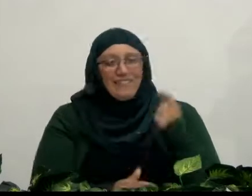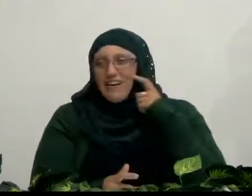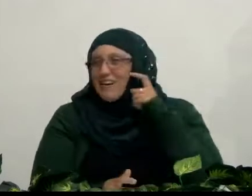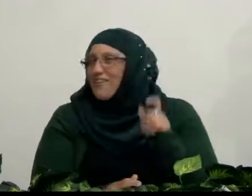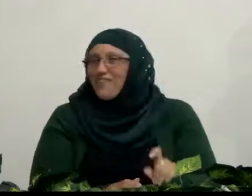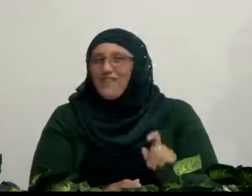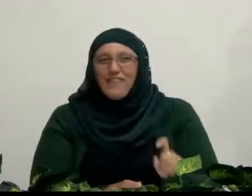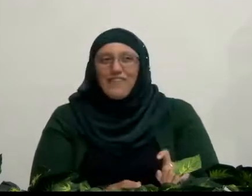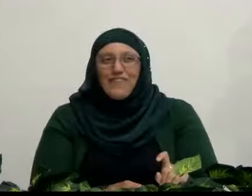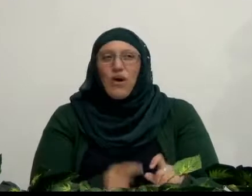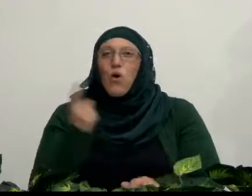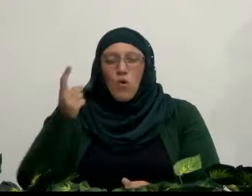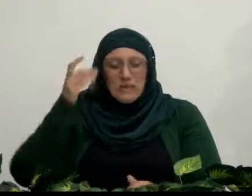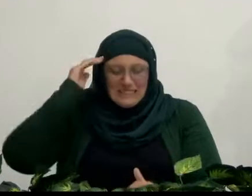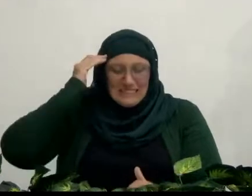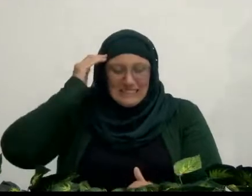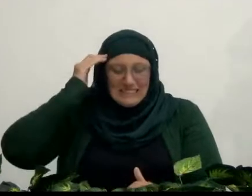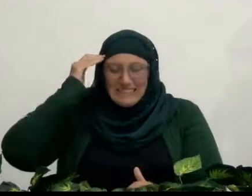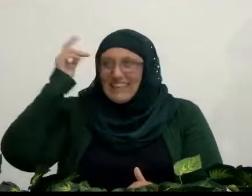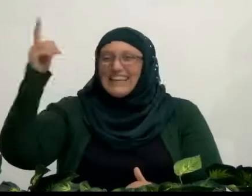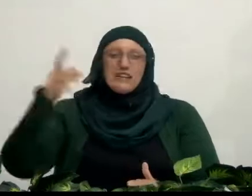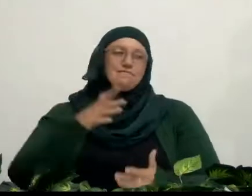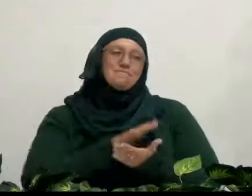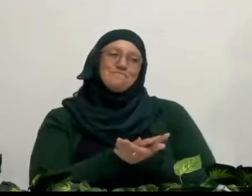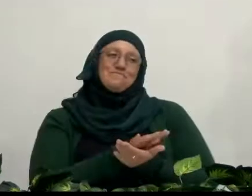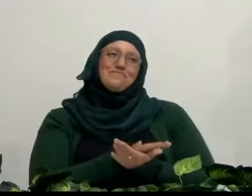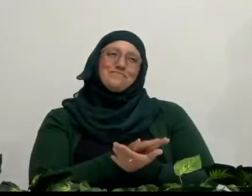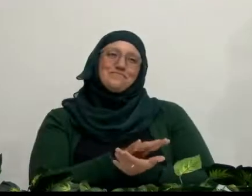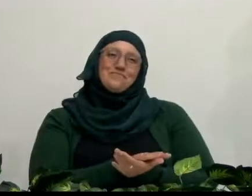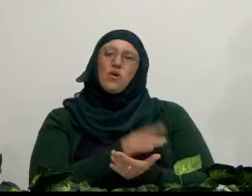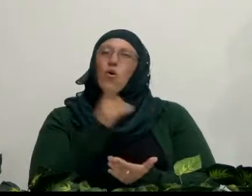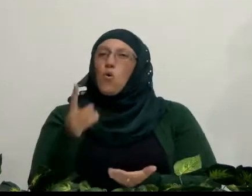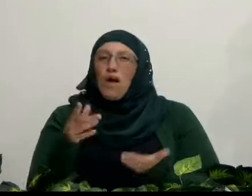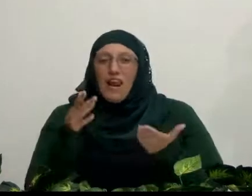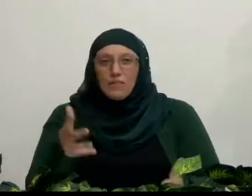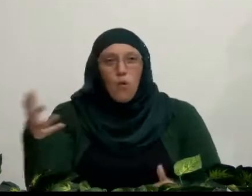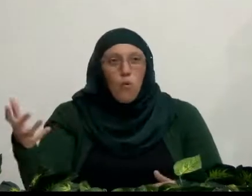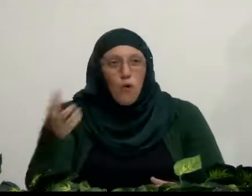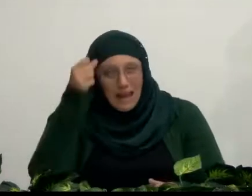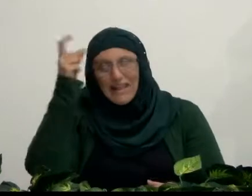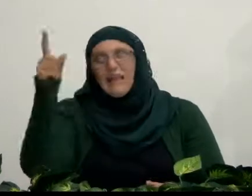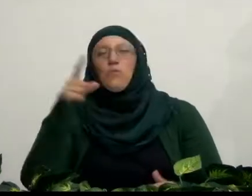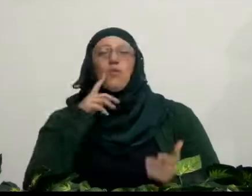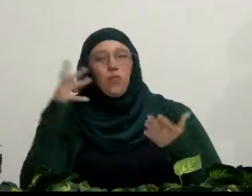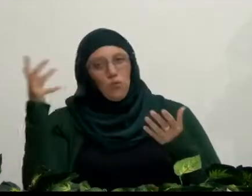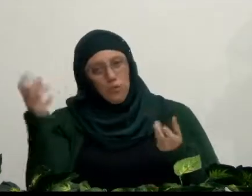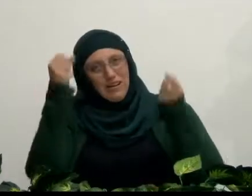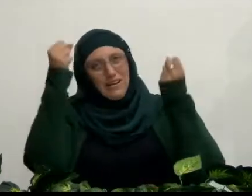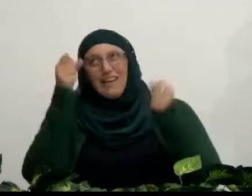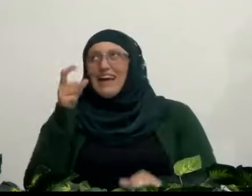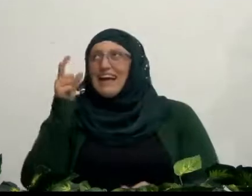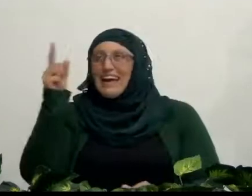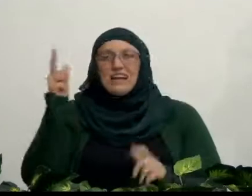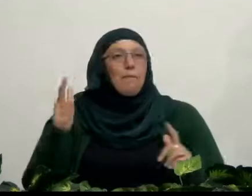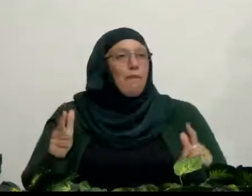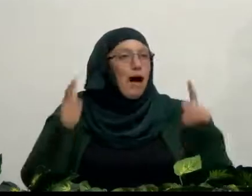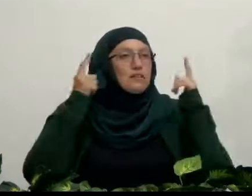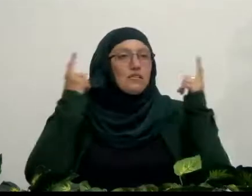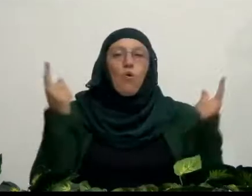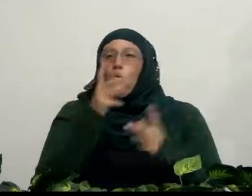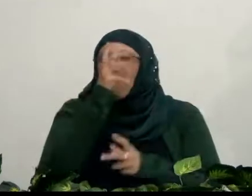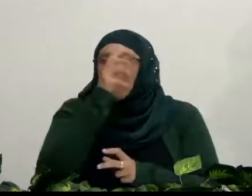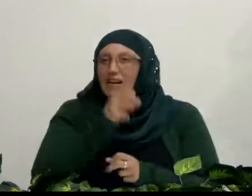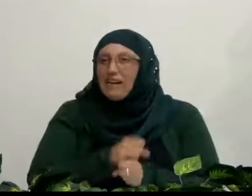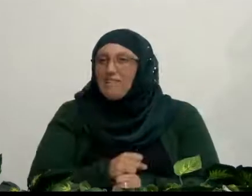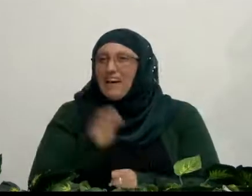He safeguards the righteous against sinning. He enables the winners to win. He is the master of the faithful, the